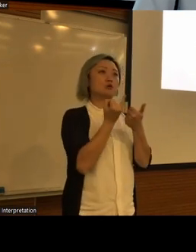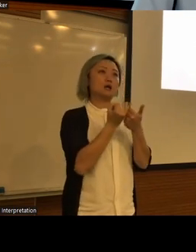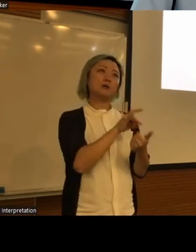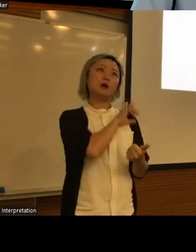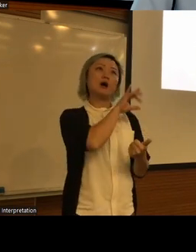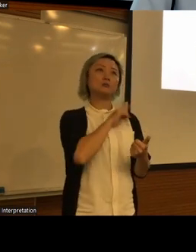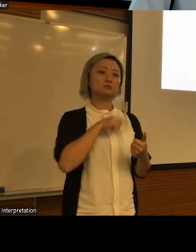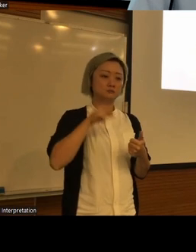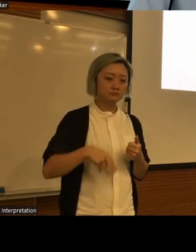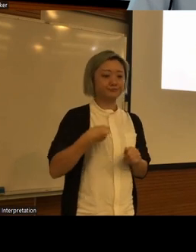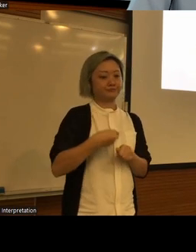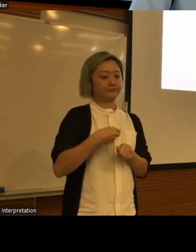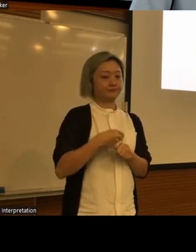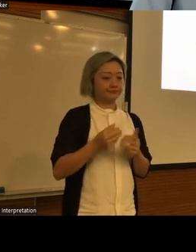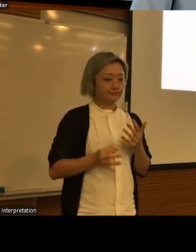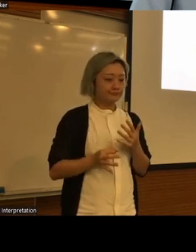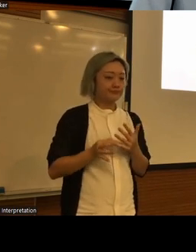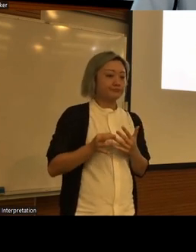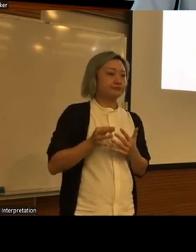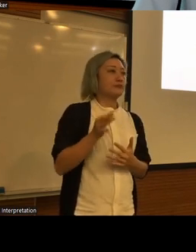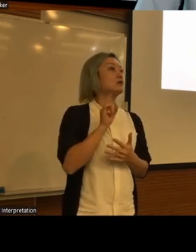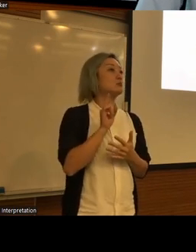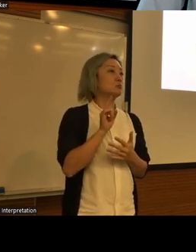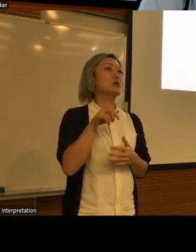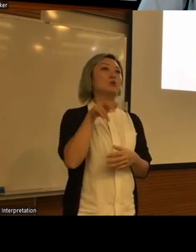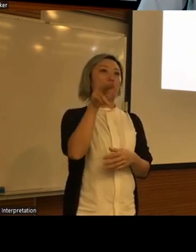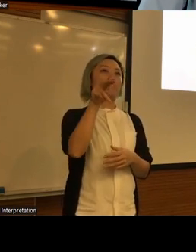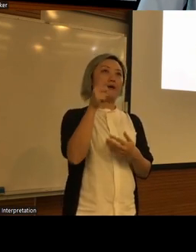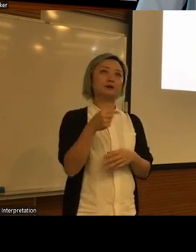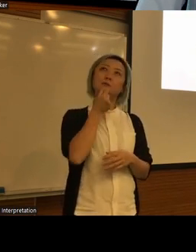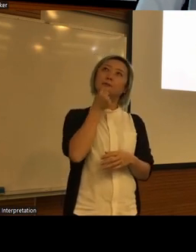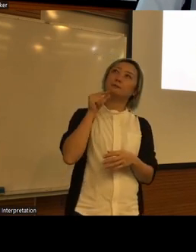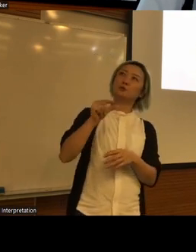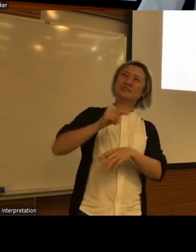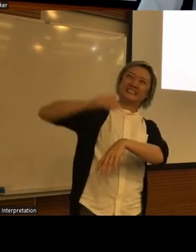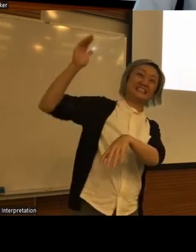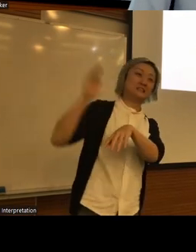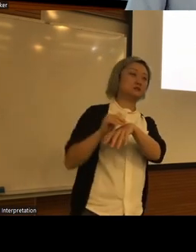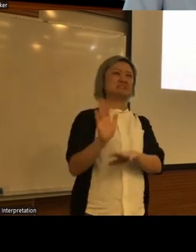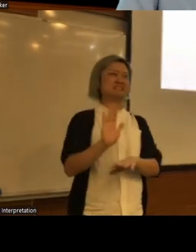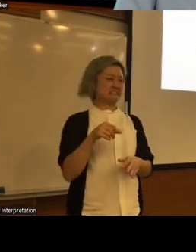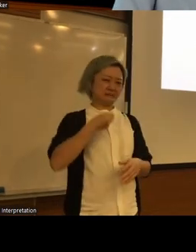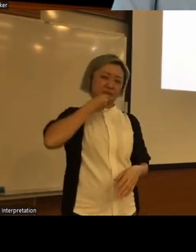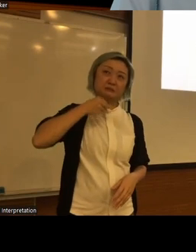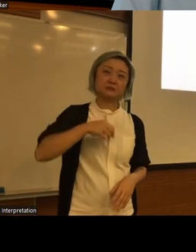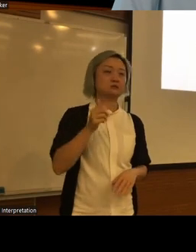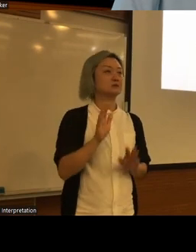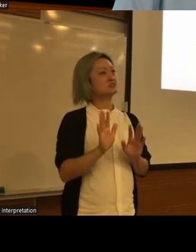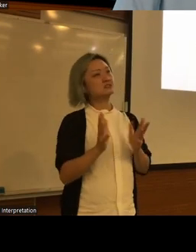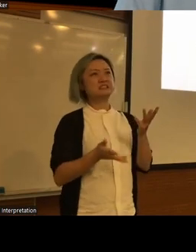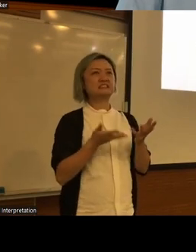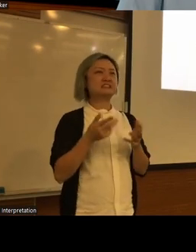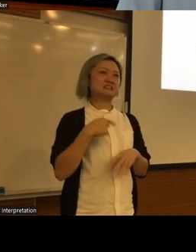become competent interpreters? People would say experts, but I don't like the word experts because experts in